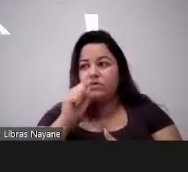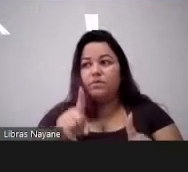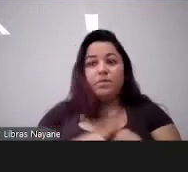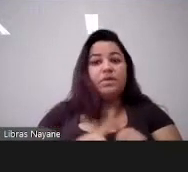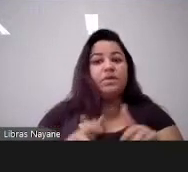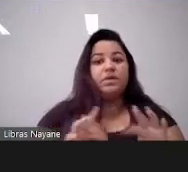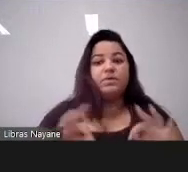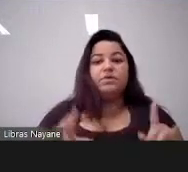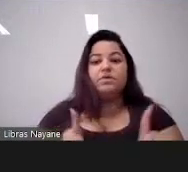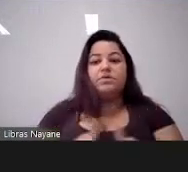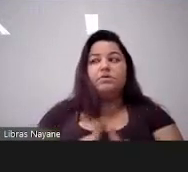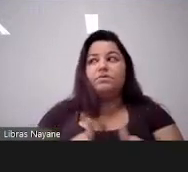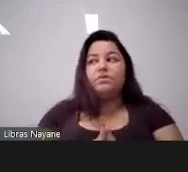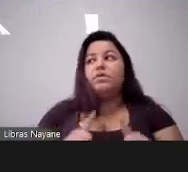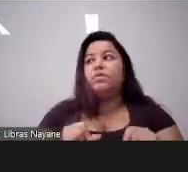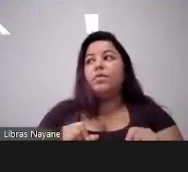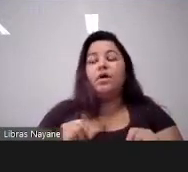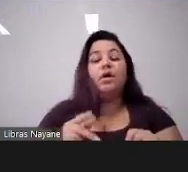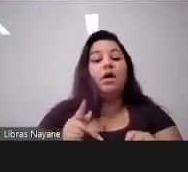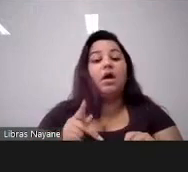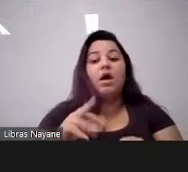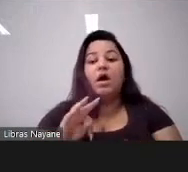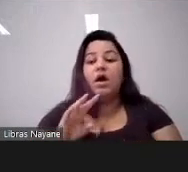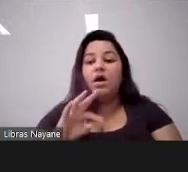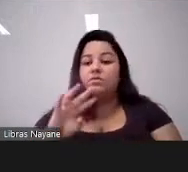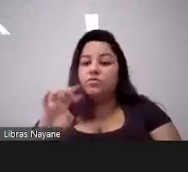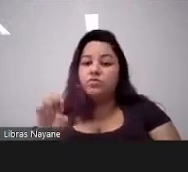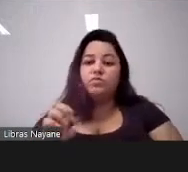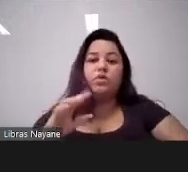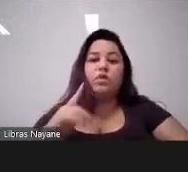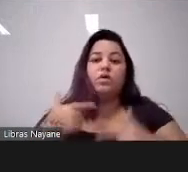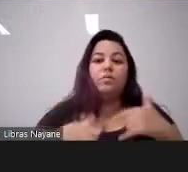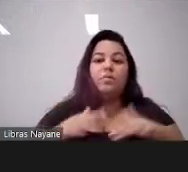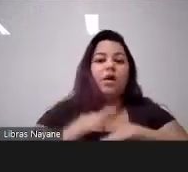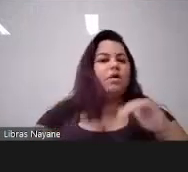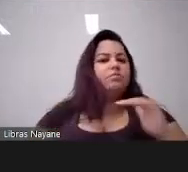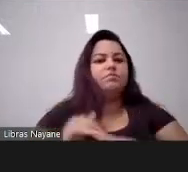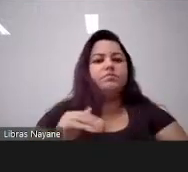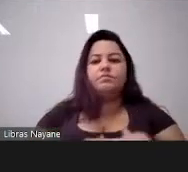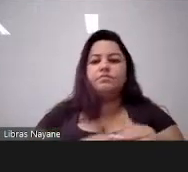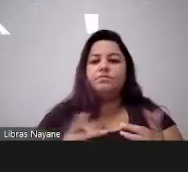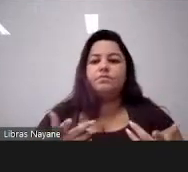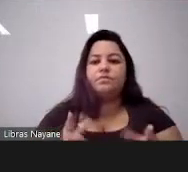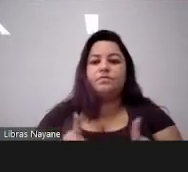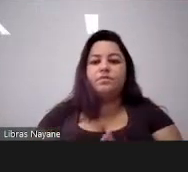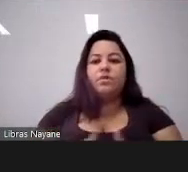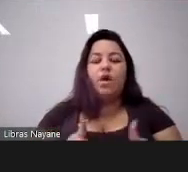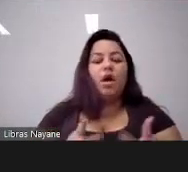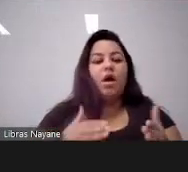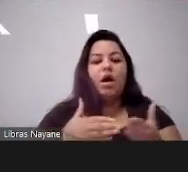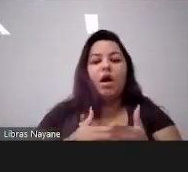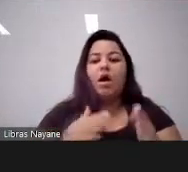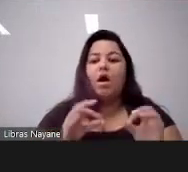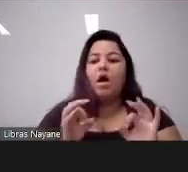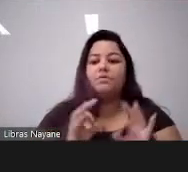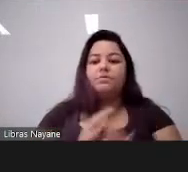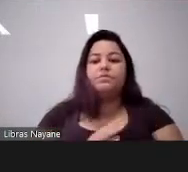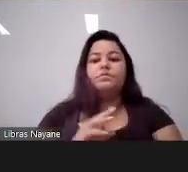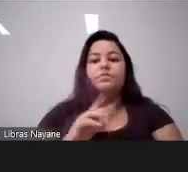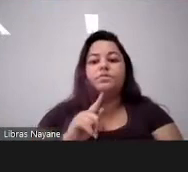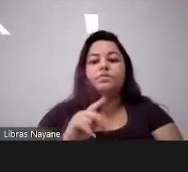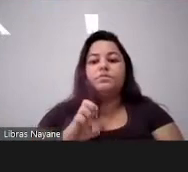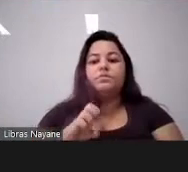there is this independent work trend. It is being done breaking